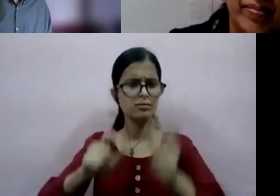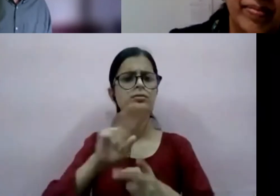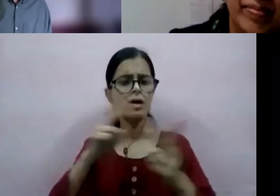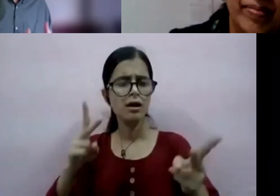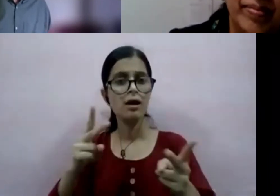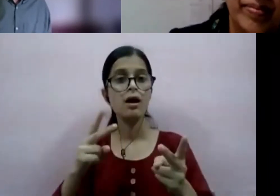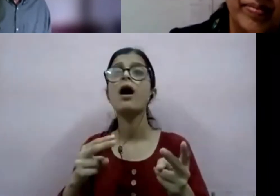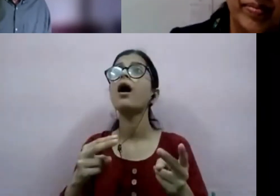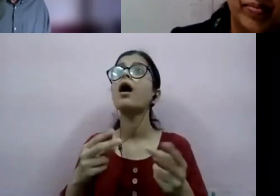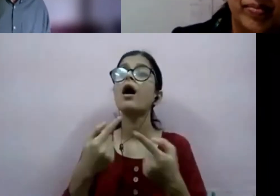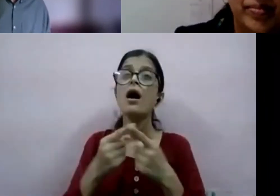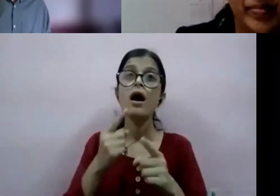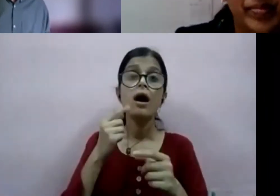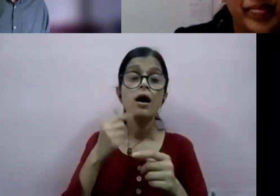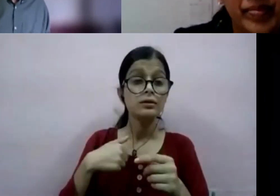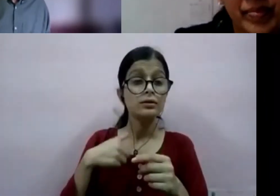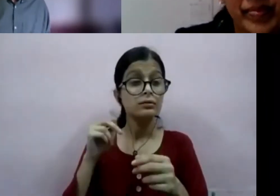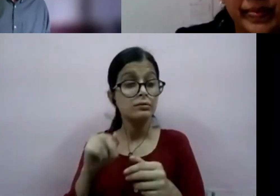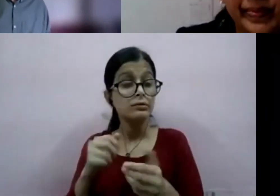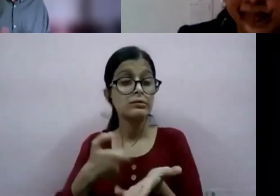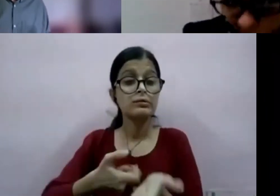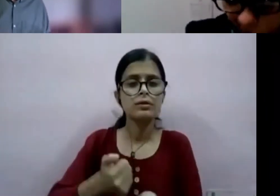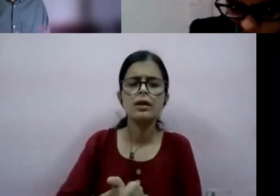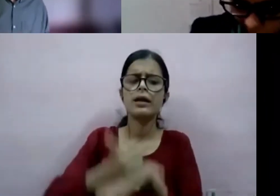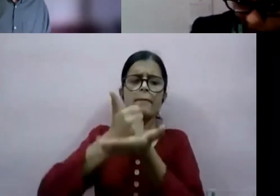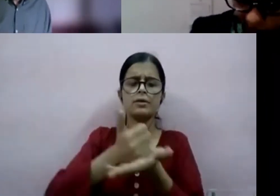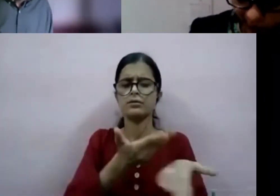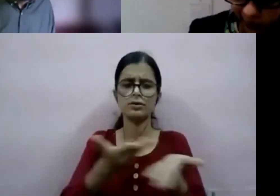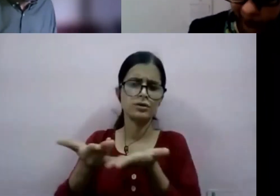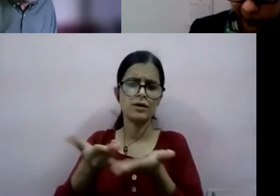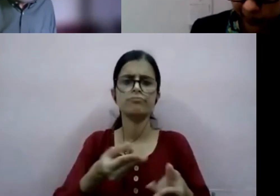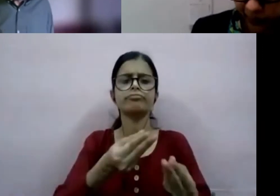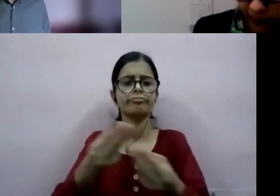we need to work with rehabilitation. You know,